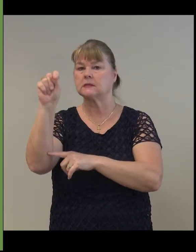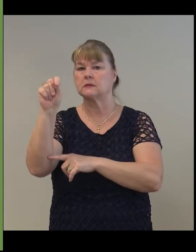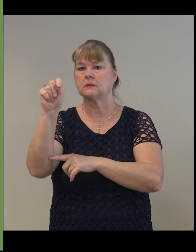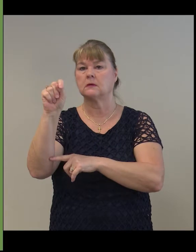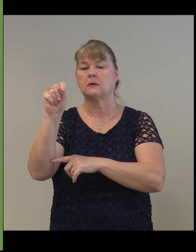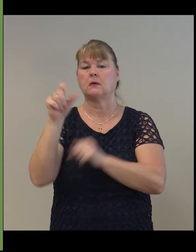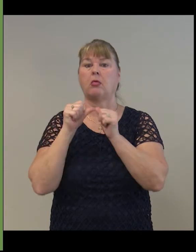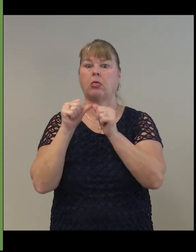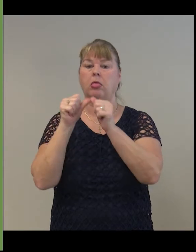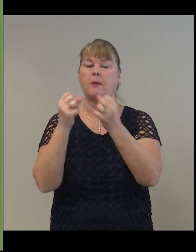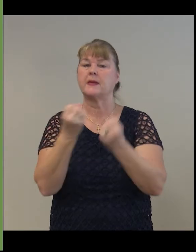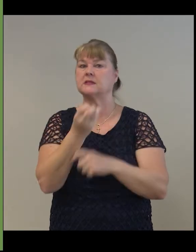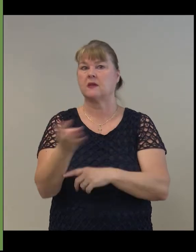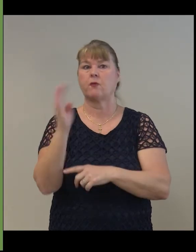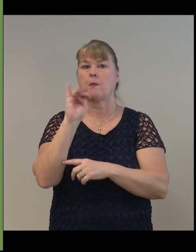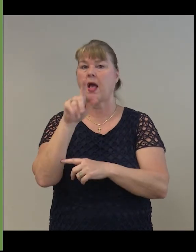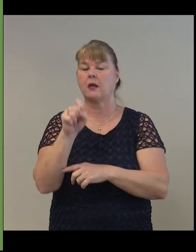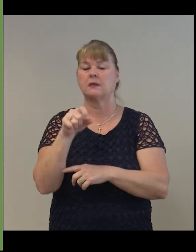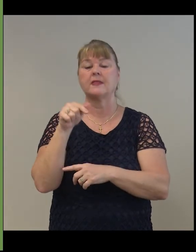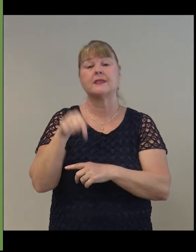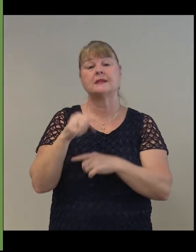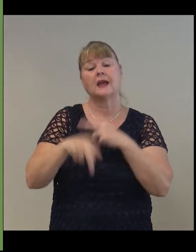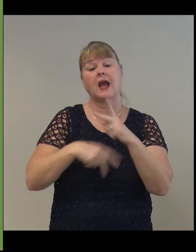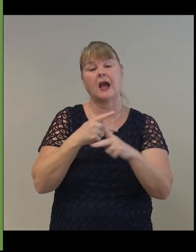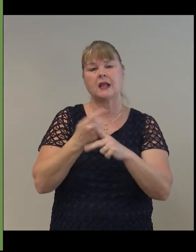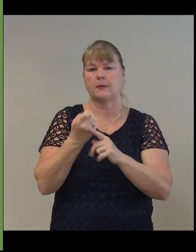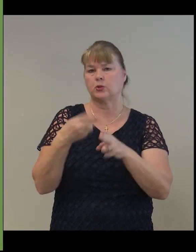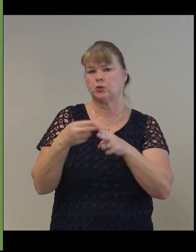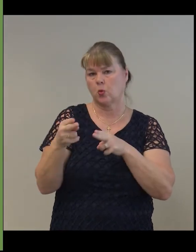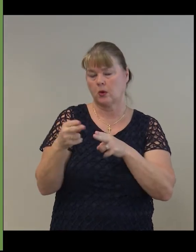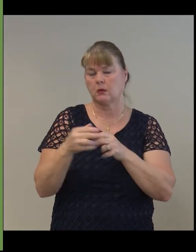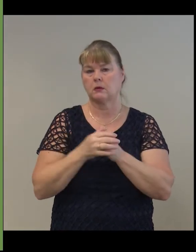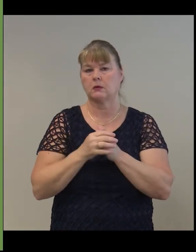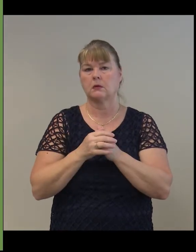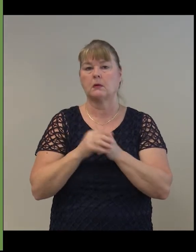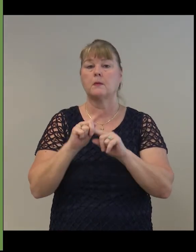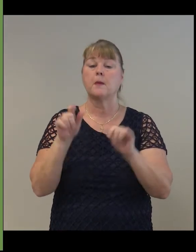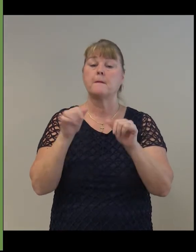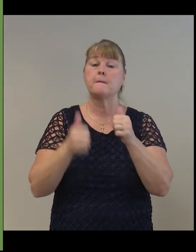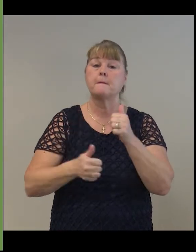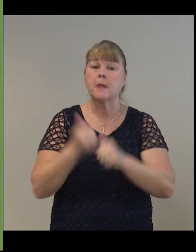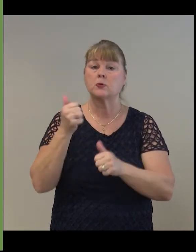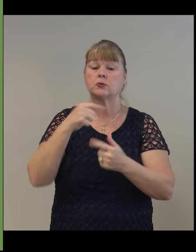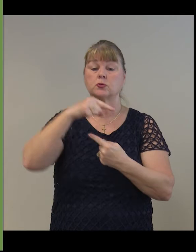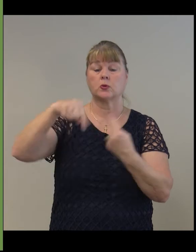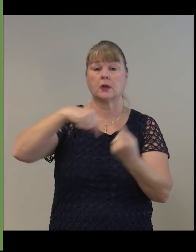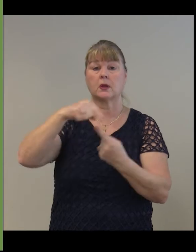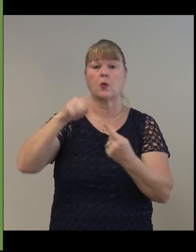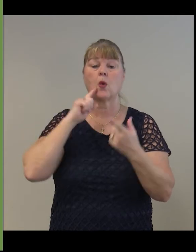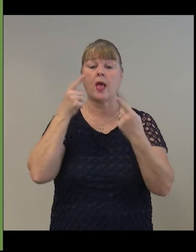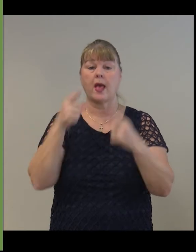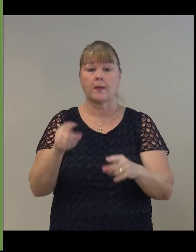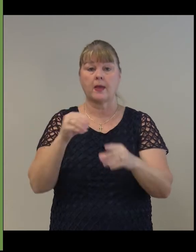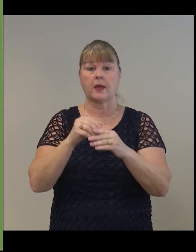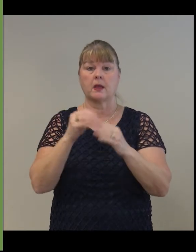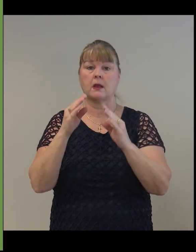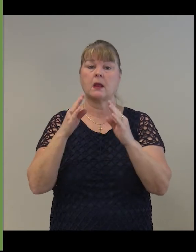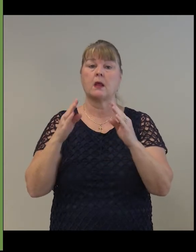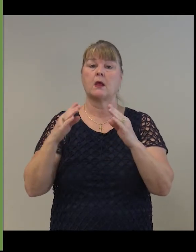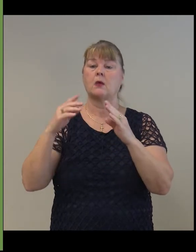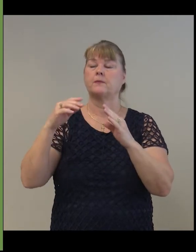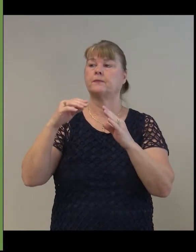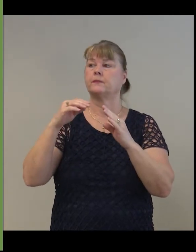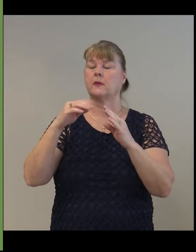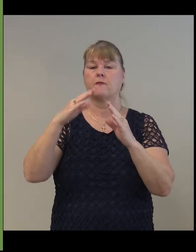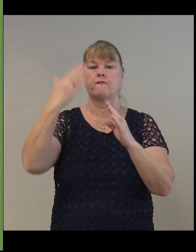for several miles. These ones are likely going to be a little bit shorter. Now, the majority of the tornadoes are going to occur in the upper